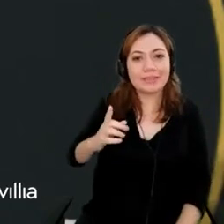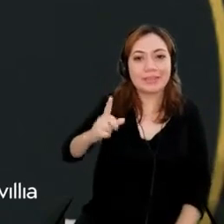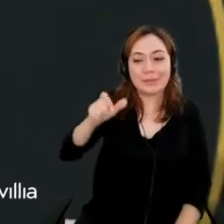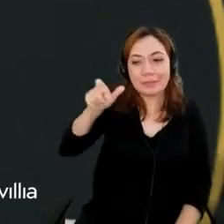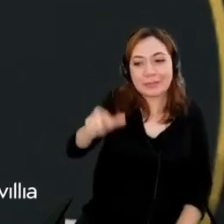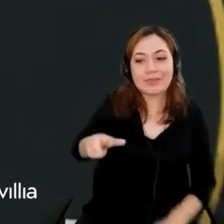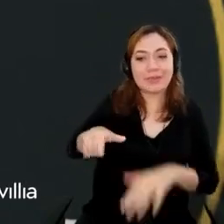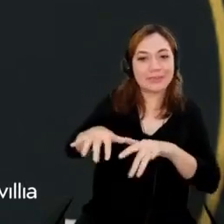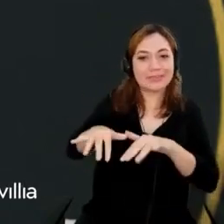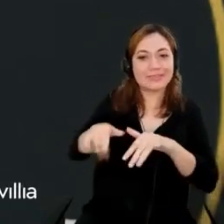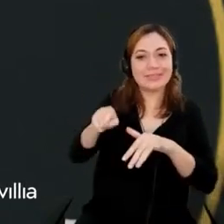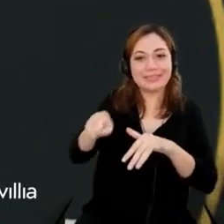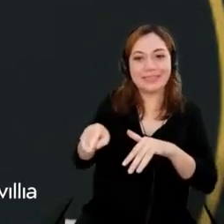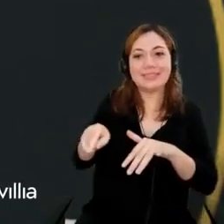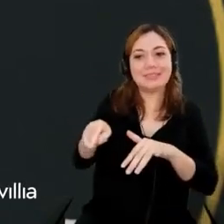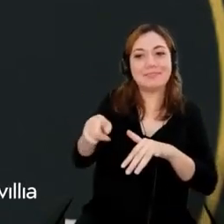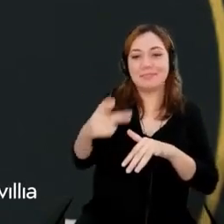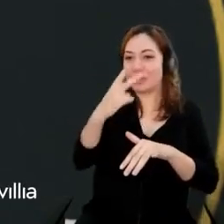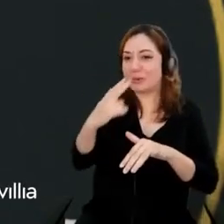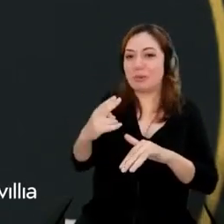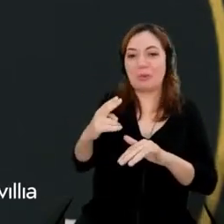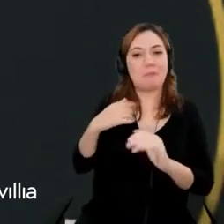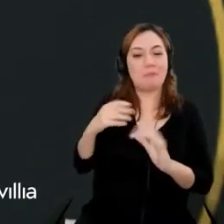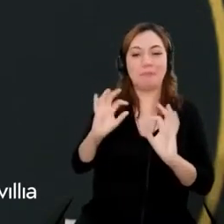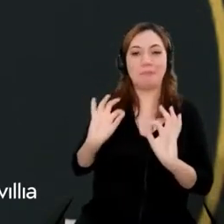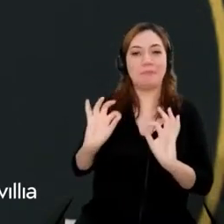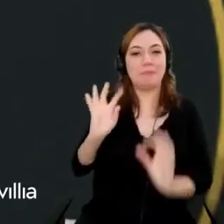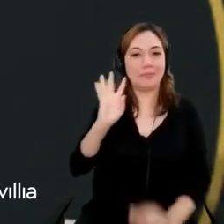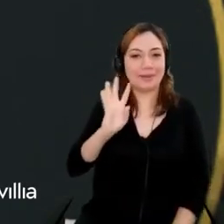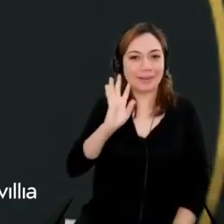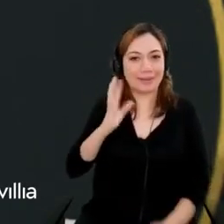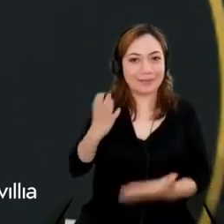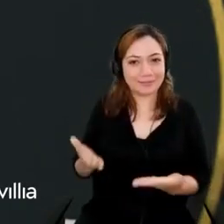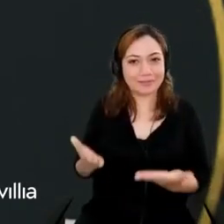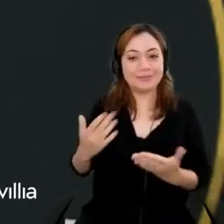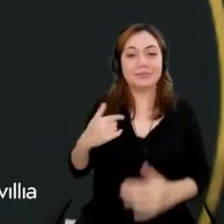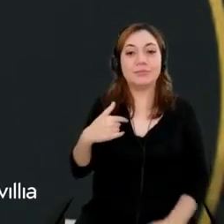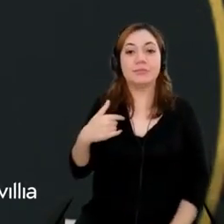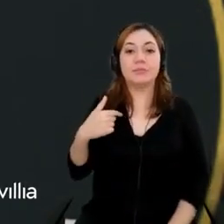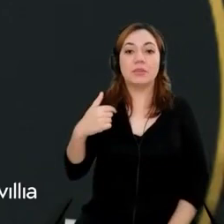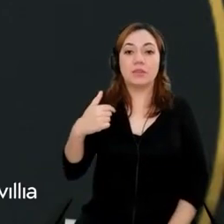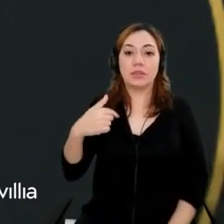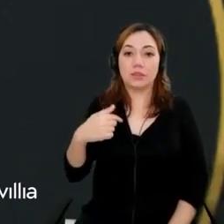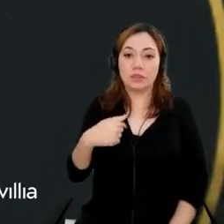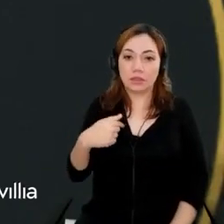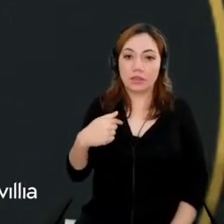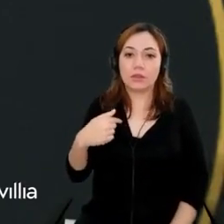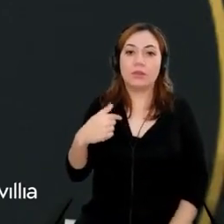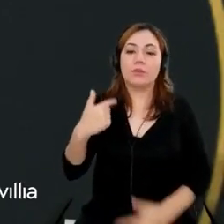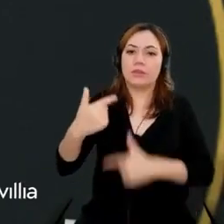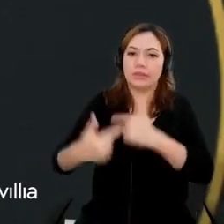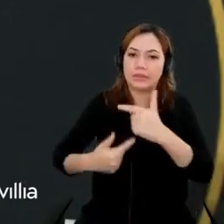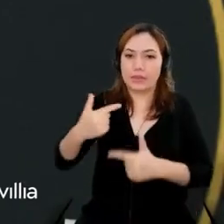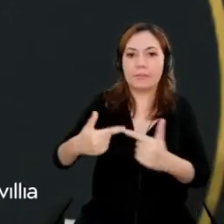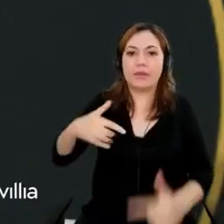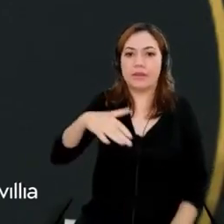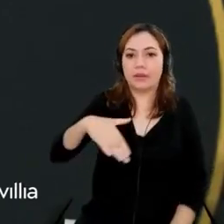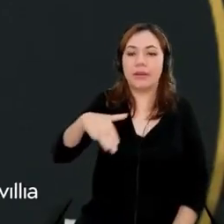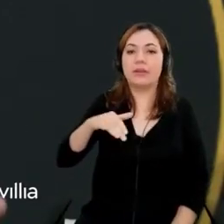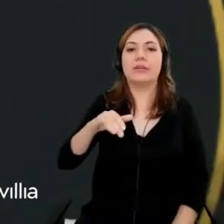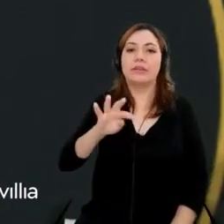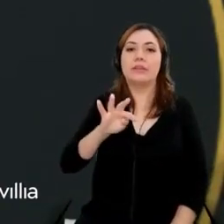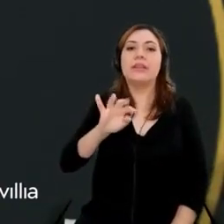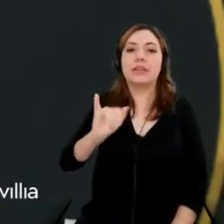nice. And I've been working with IT for a long time, so I have the